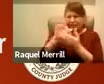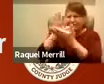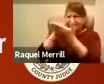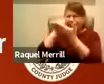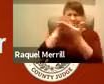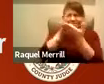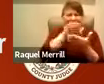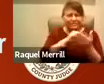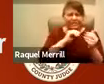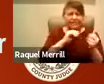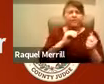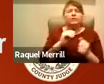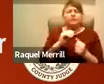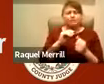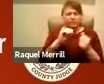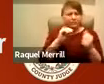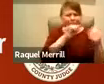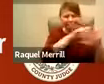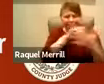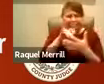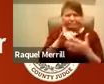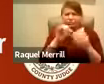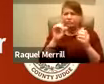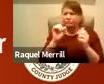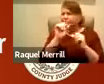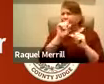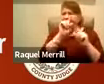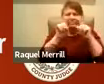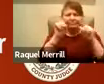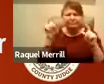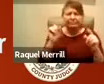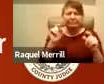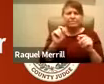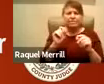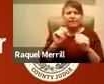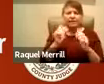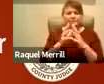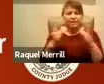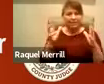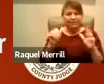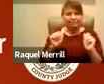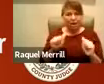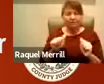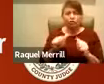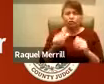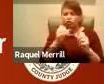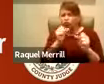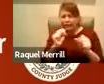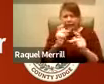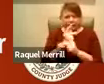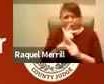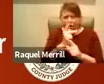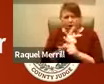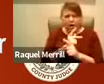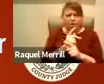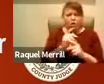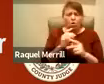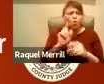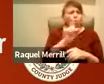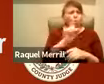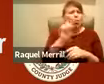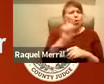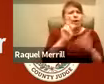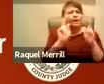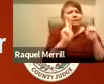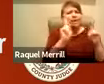can, study as much as I can, inquire as many places as I can to figure out where have people been